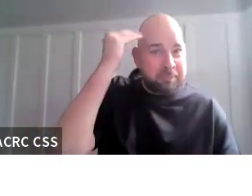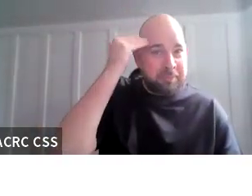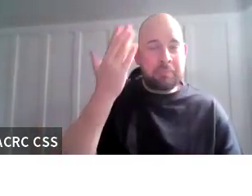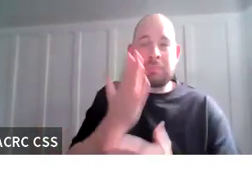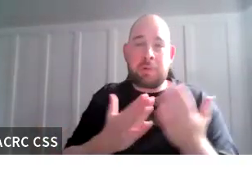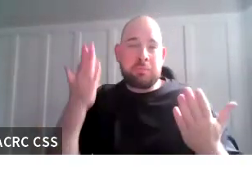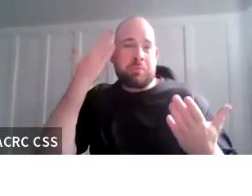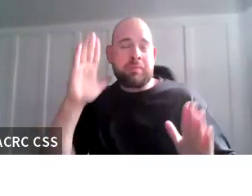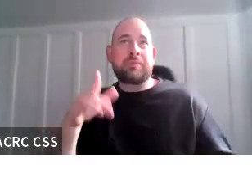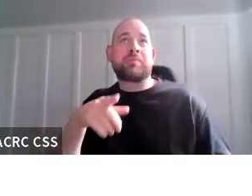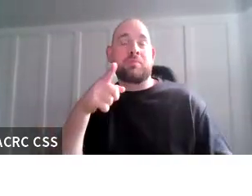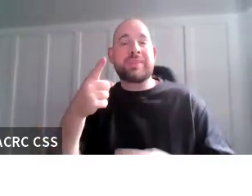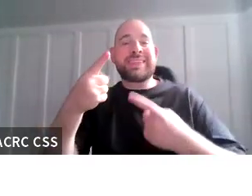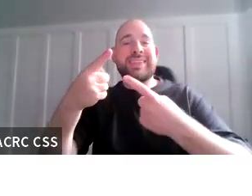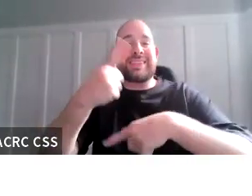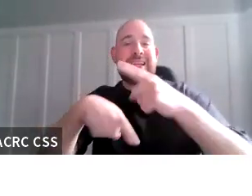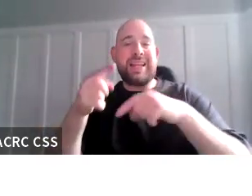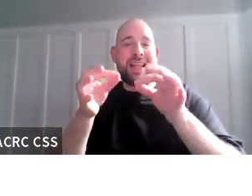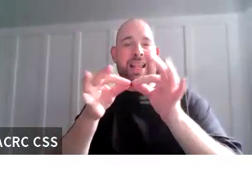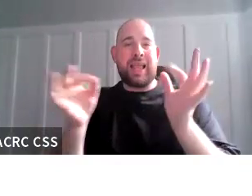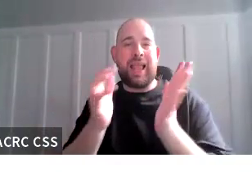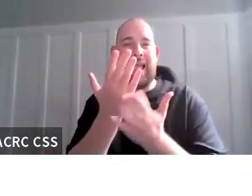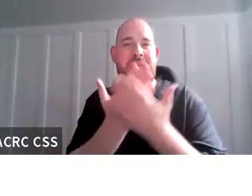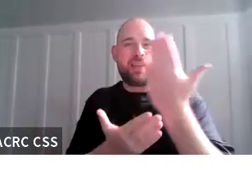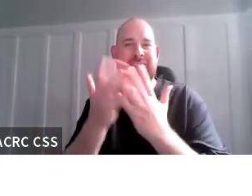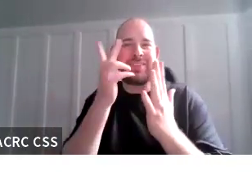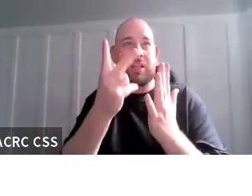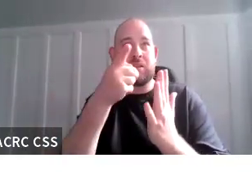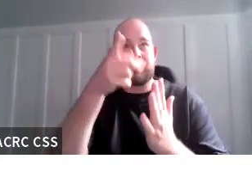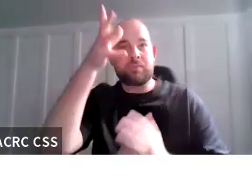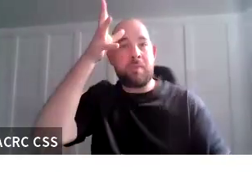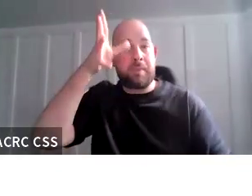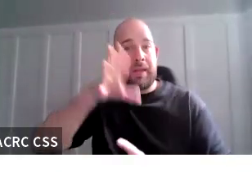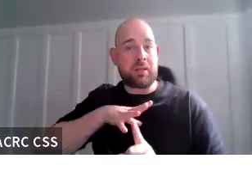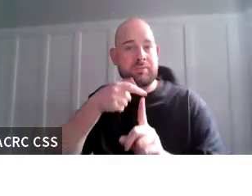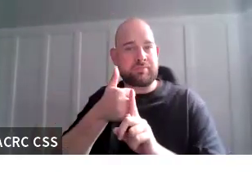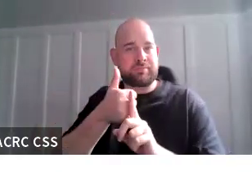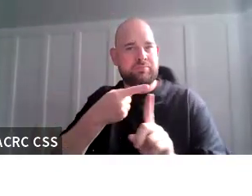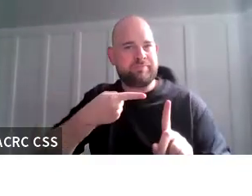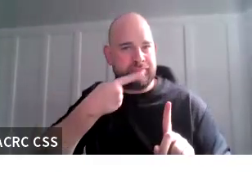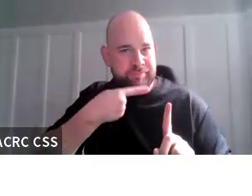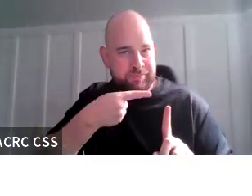This is something that you may have heard of. It was in the news for a little bit. So these sign language gloves.